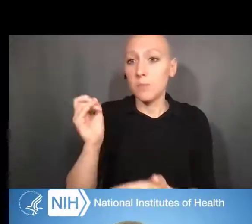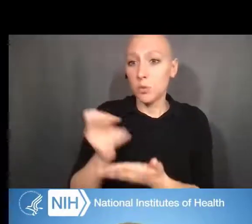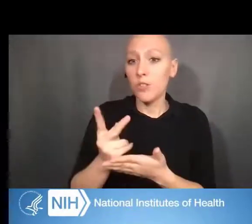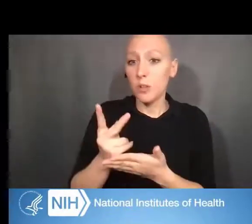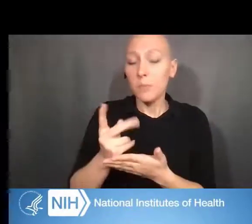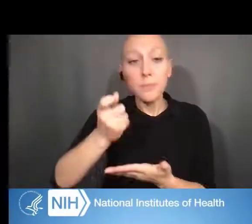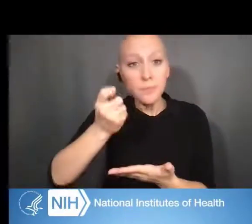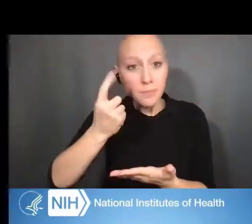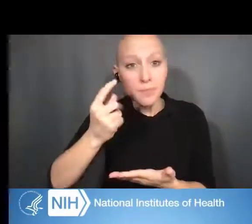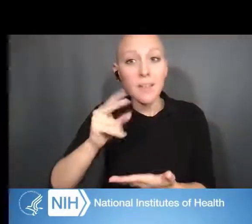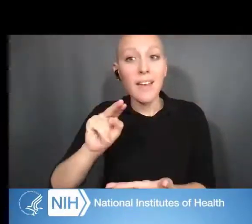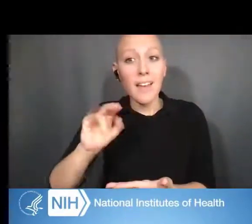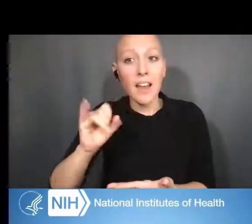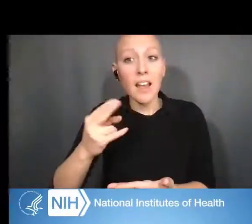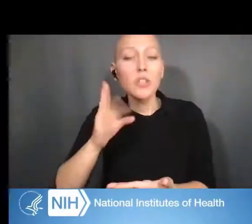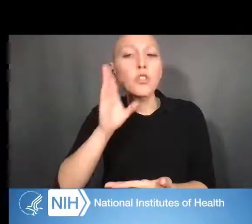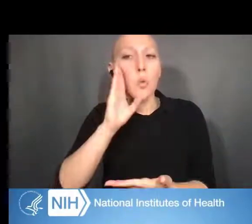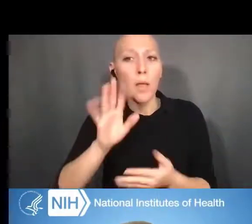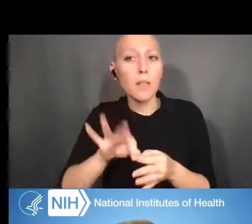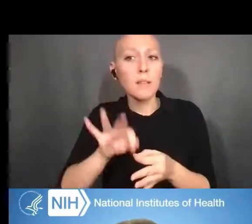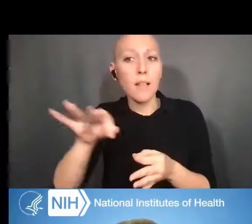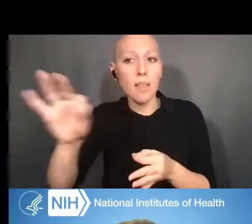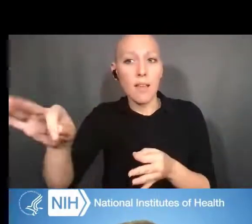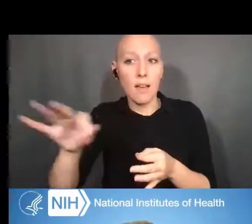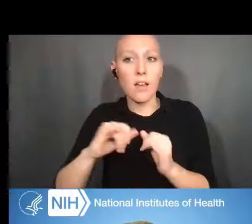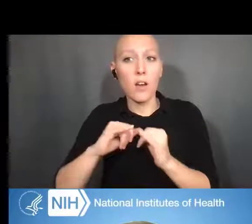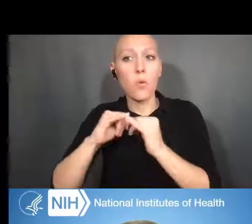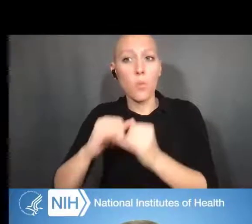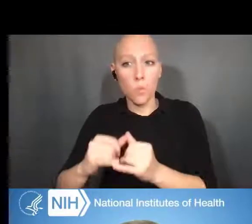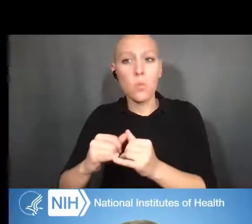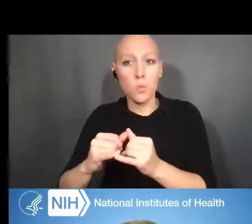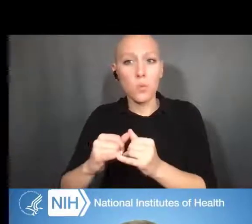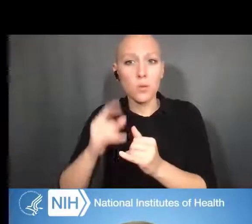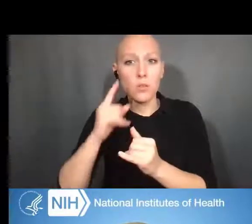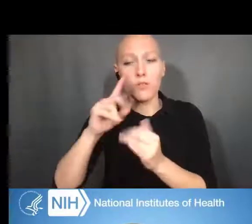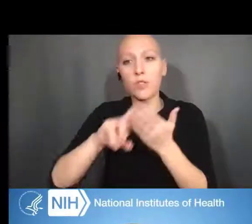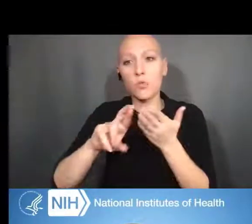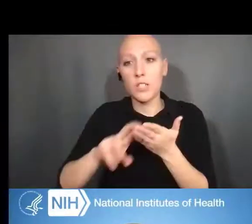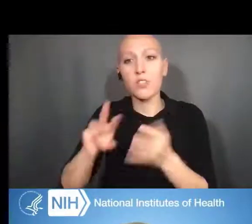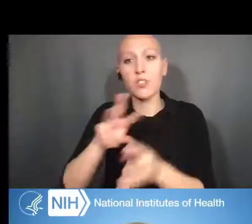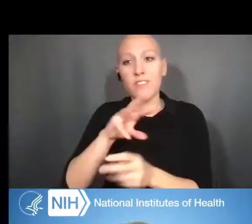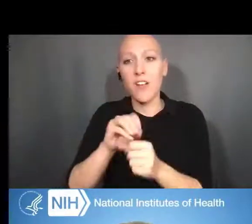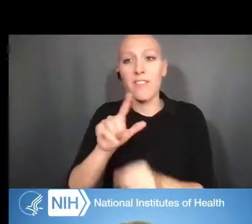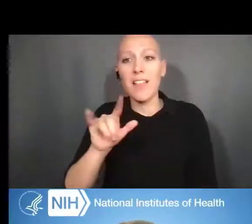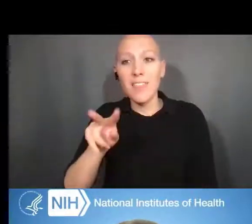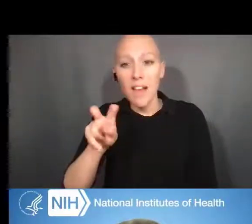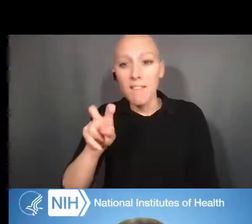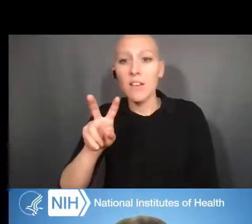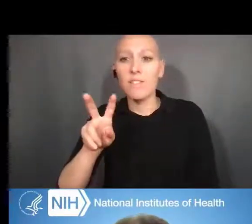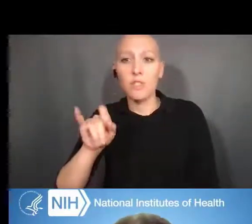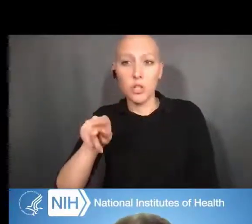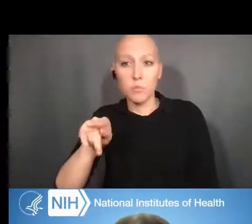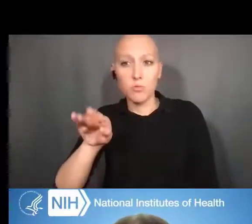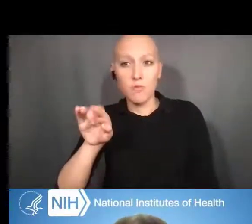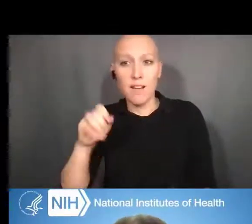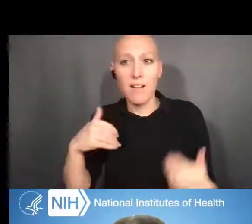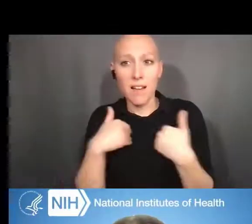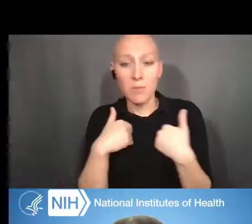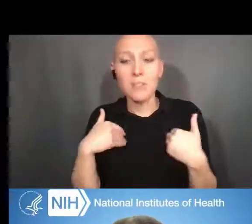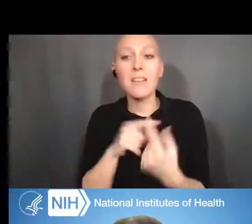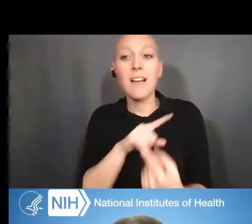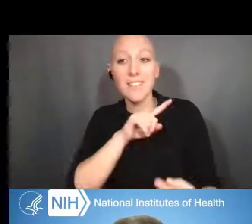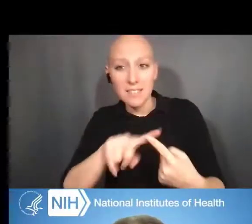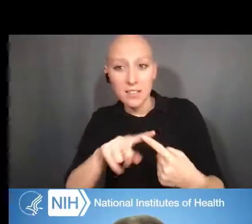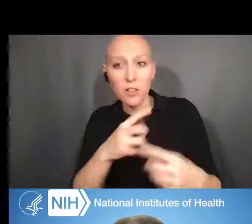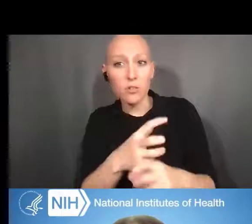an award for research involving animals, live vertebrate animals, until the recipient organization and